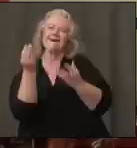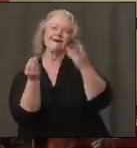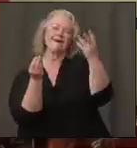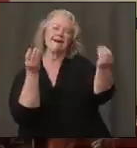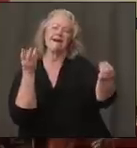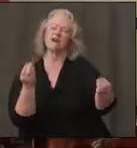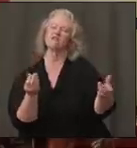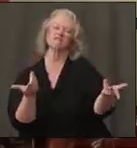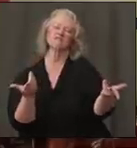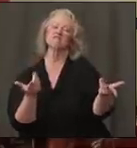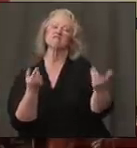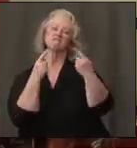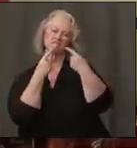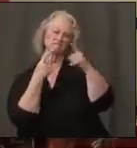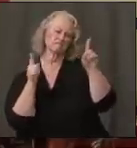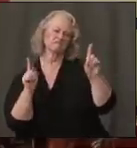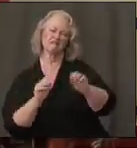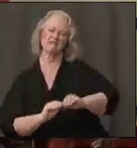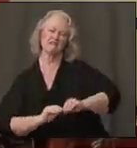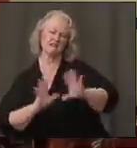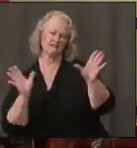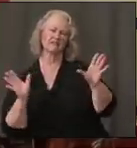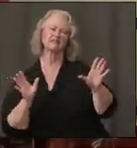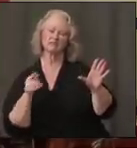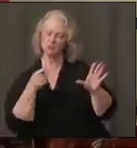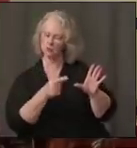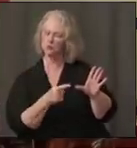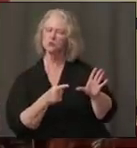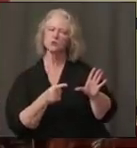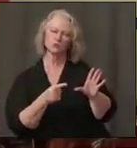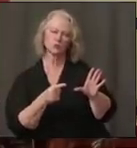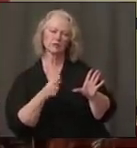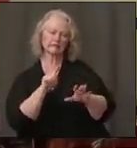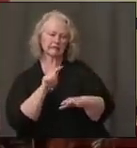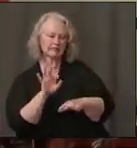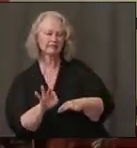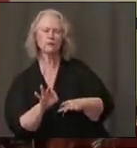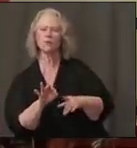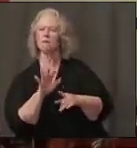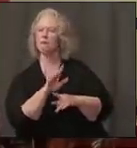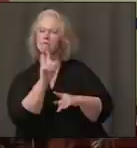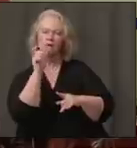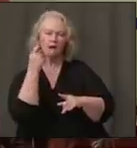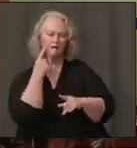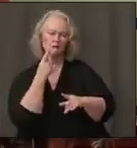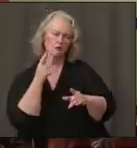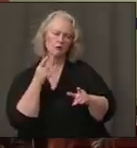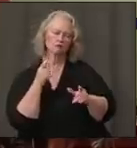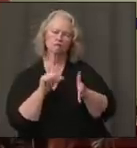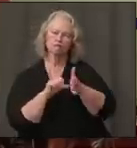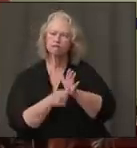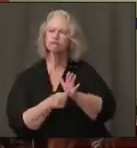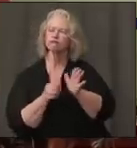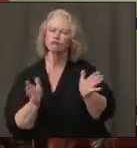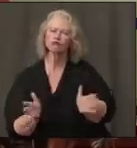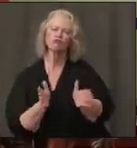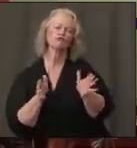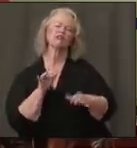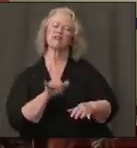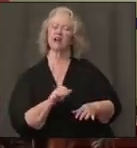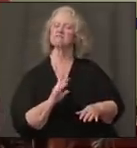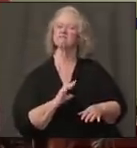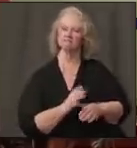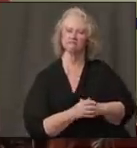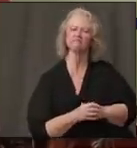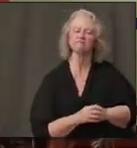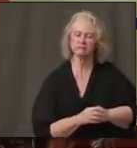pretty evident in the way that the task force and your government have been thinking about reopening the process. And you've